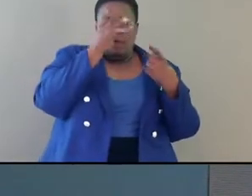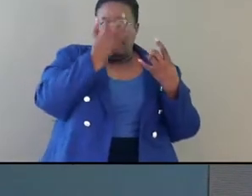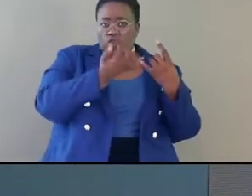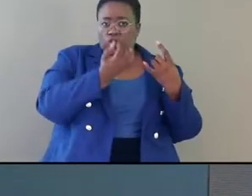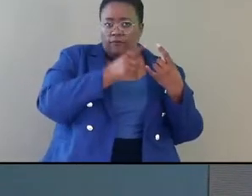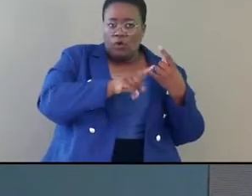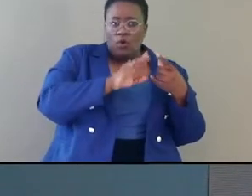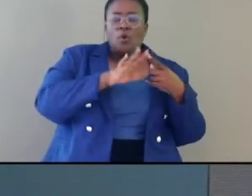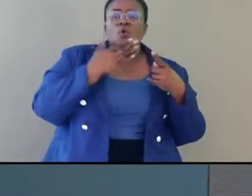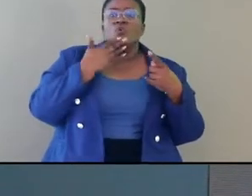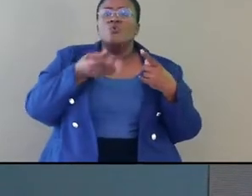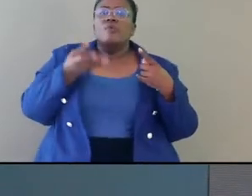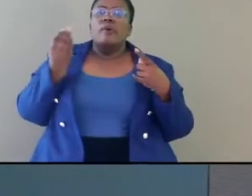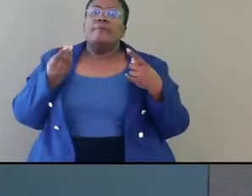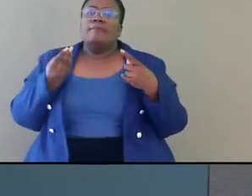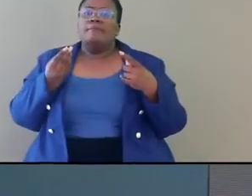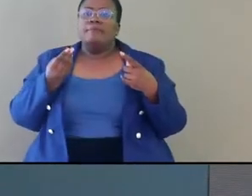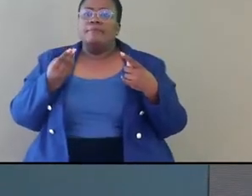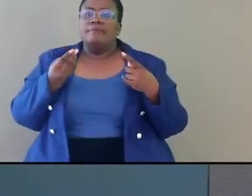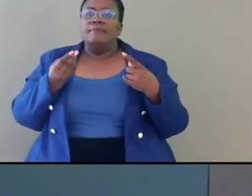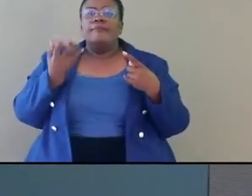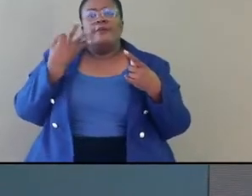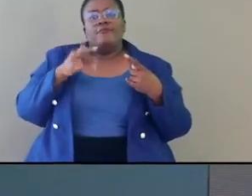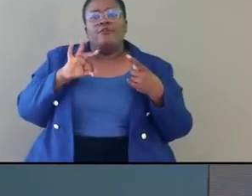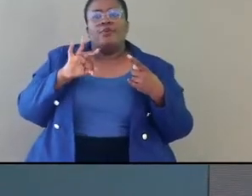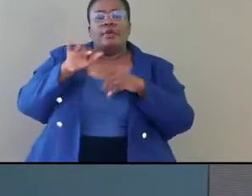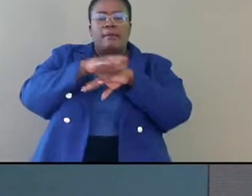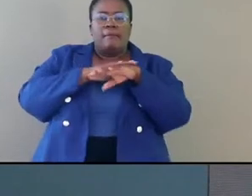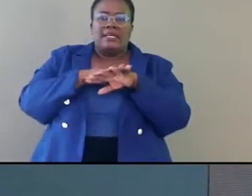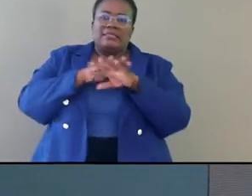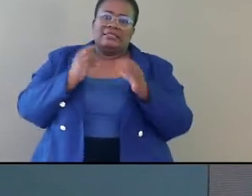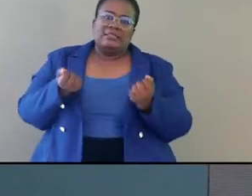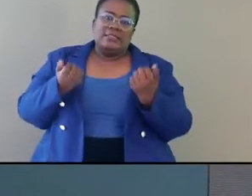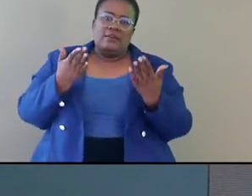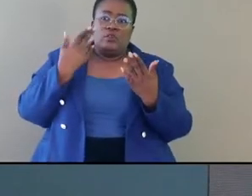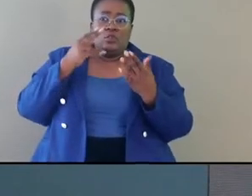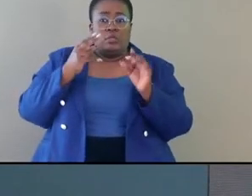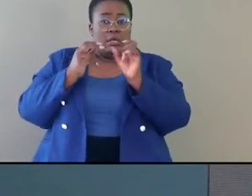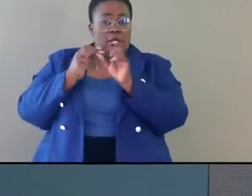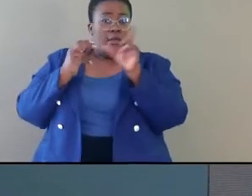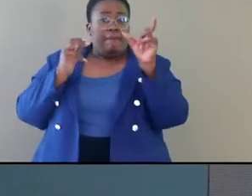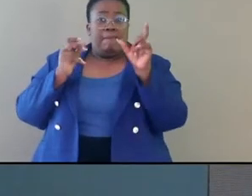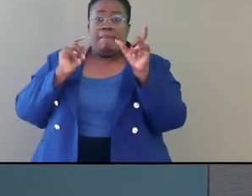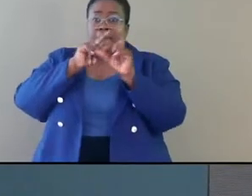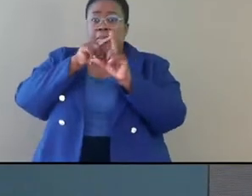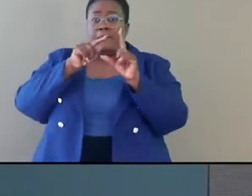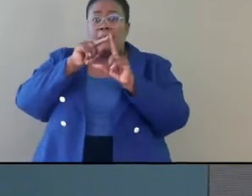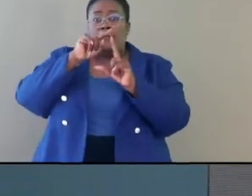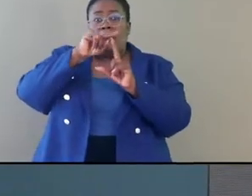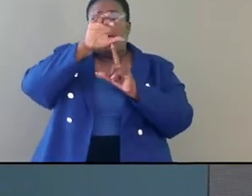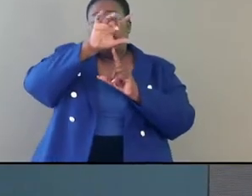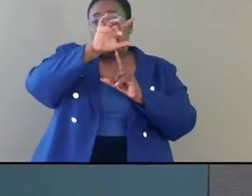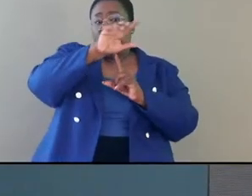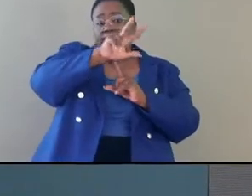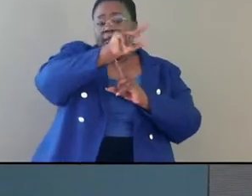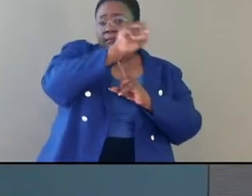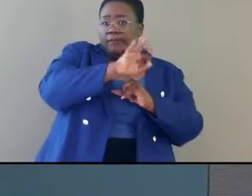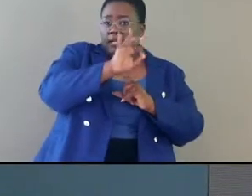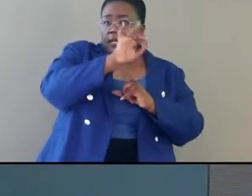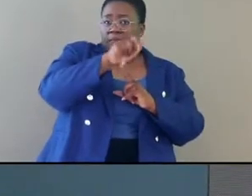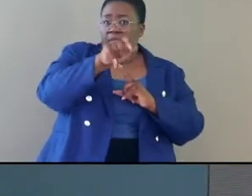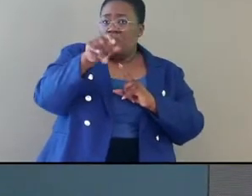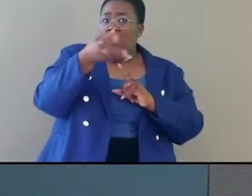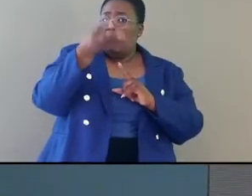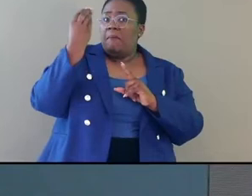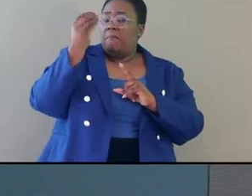and who actually receives the free basic services so you see the large gap right so 8 million recipients are not